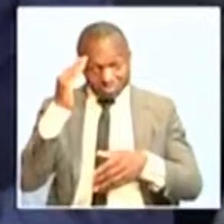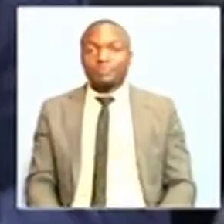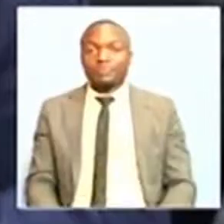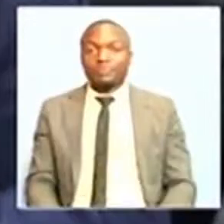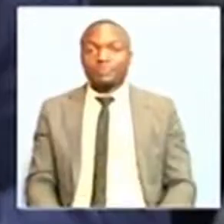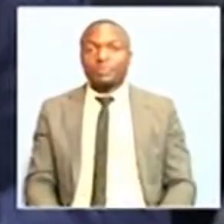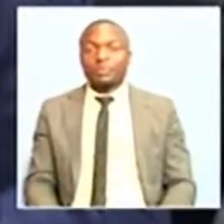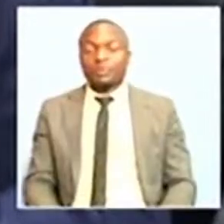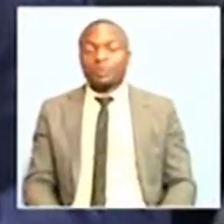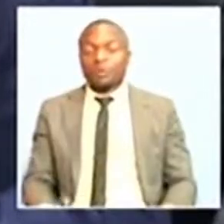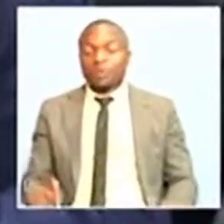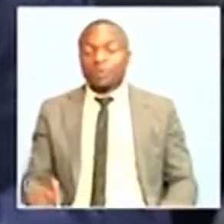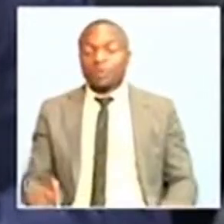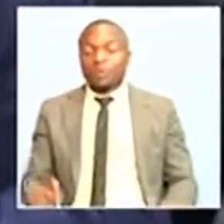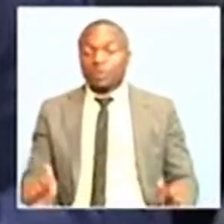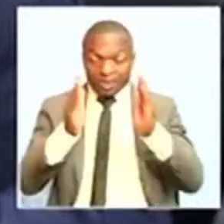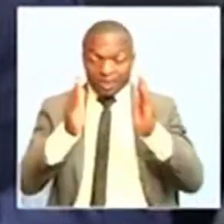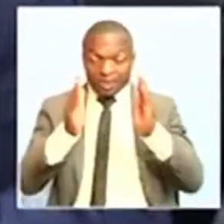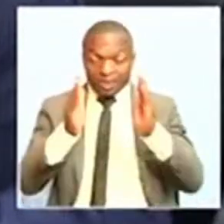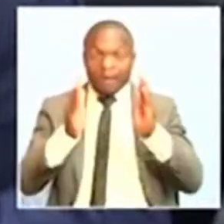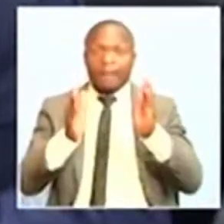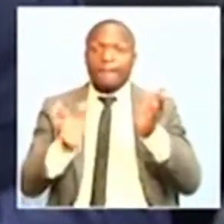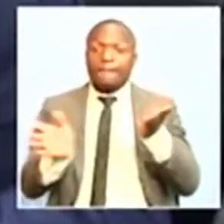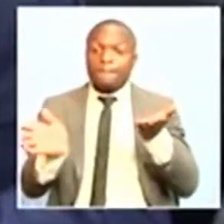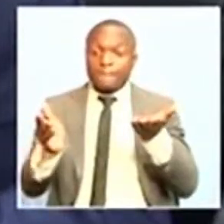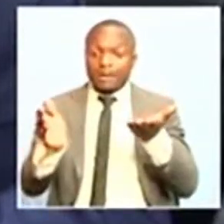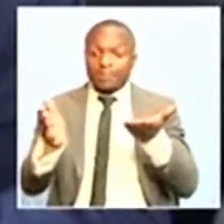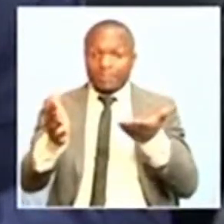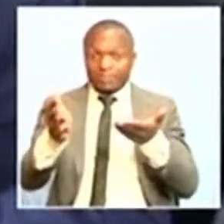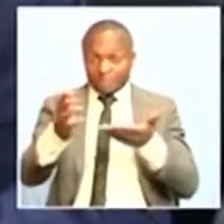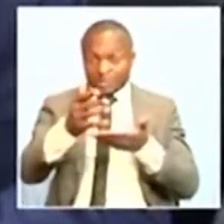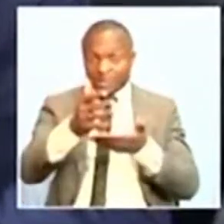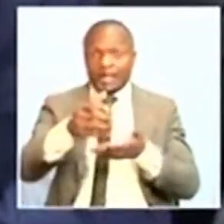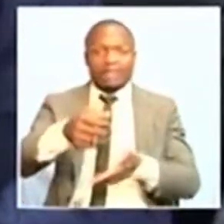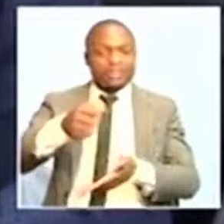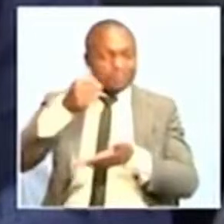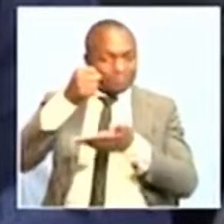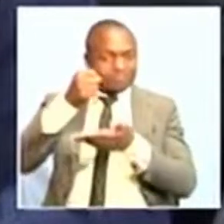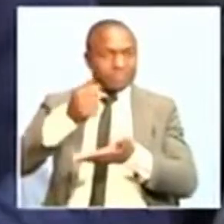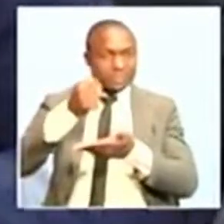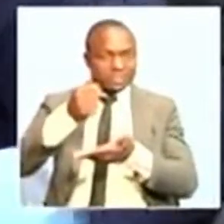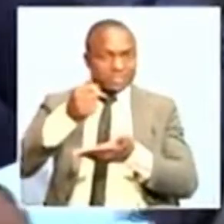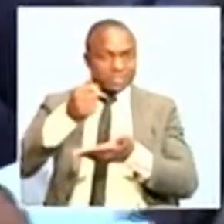Especially with the focus mobilization of the budget through